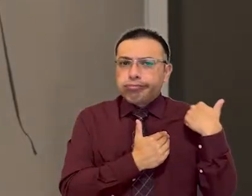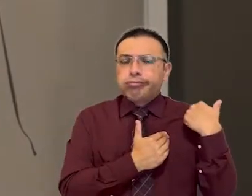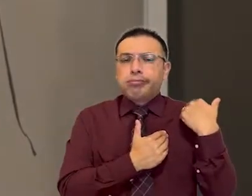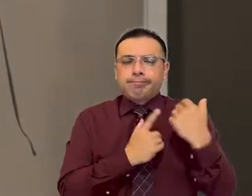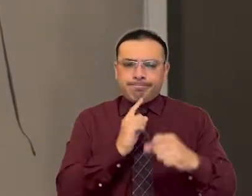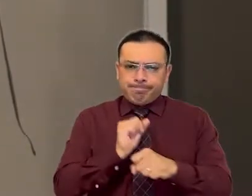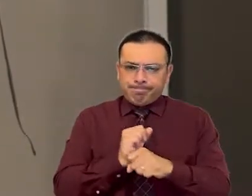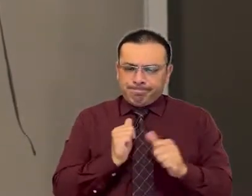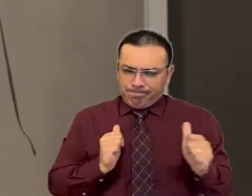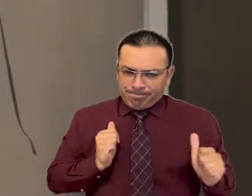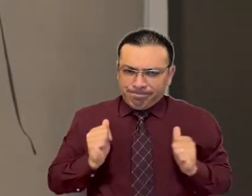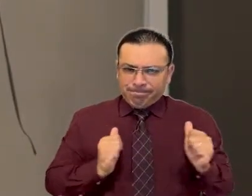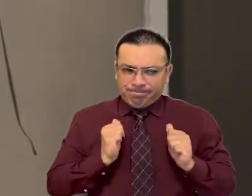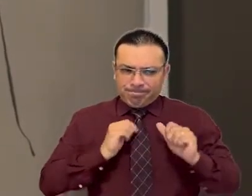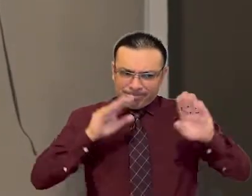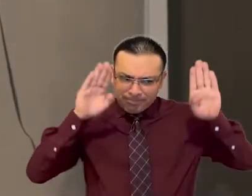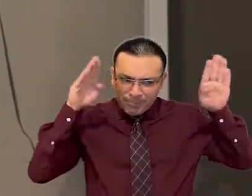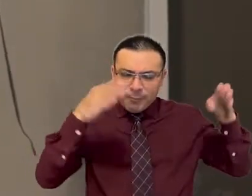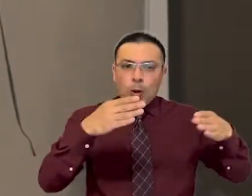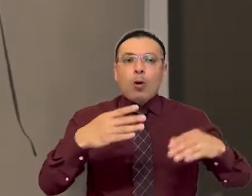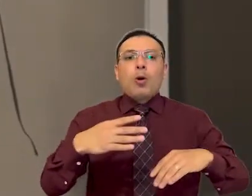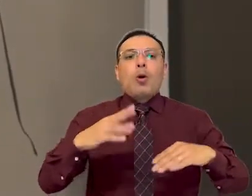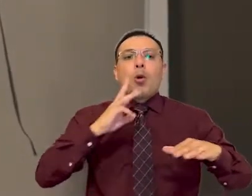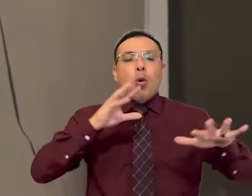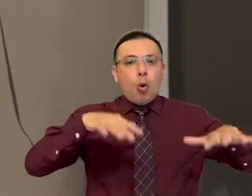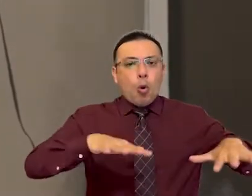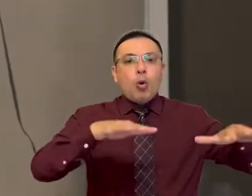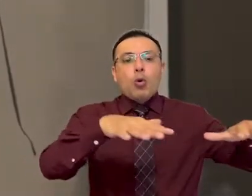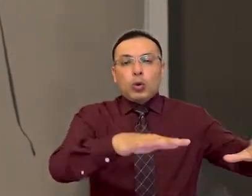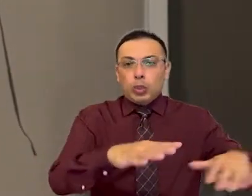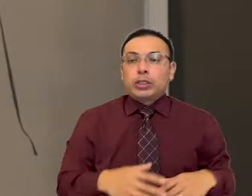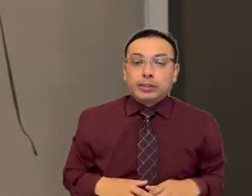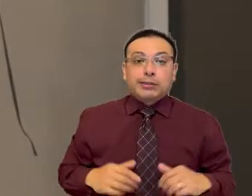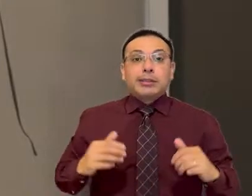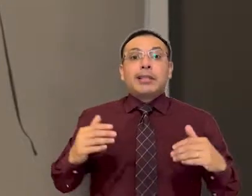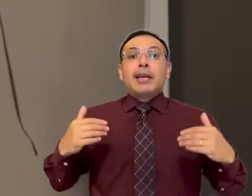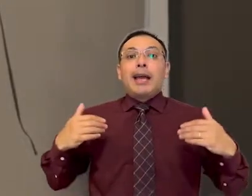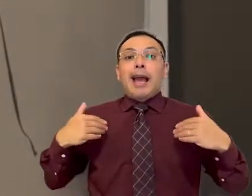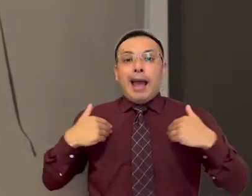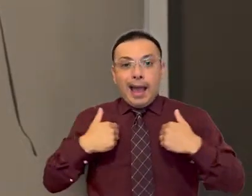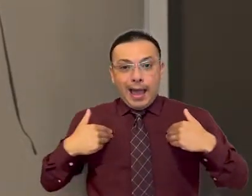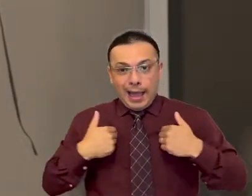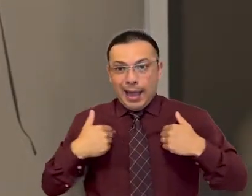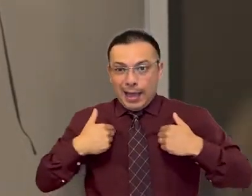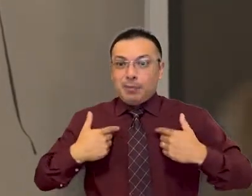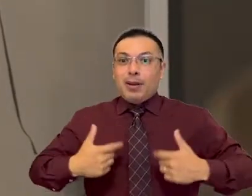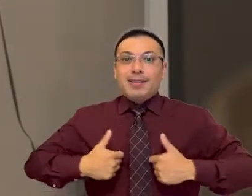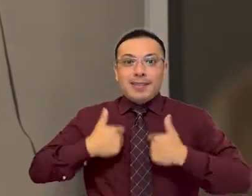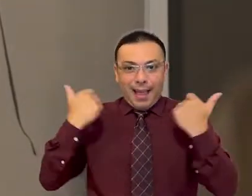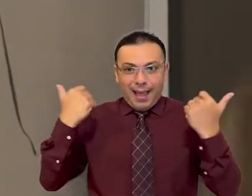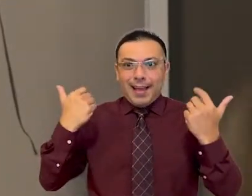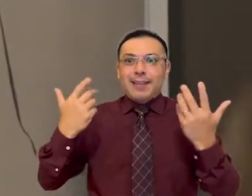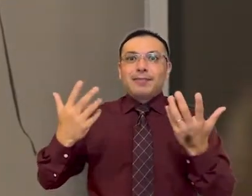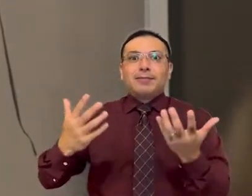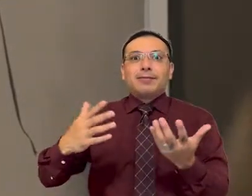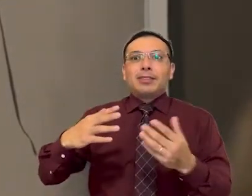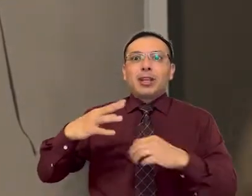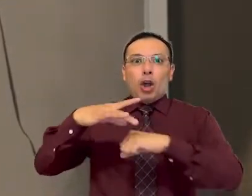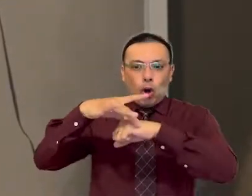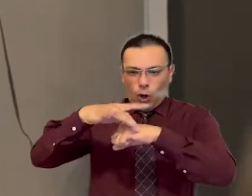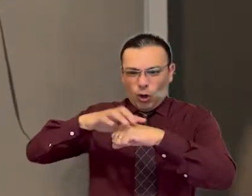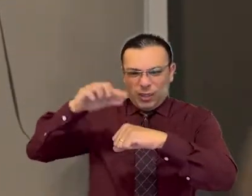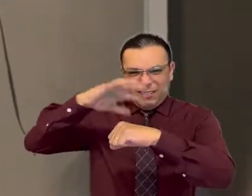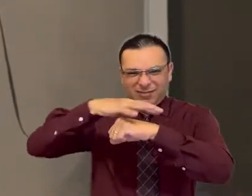oceans and the current global biodiversity and climate crisis that we're facing here. So a number of our